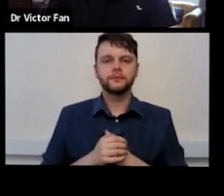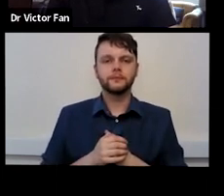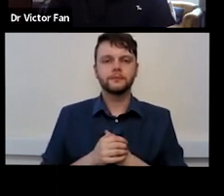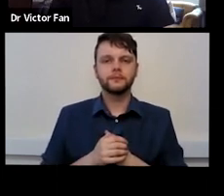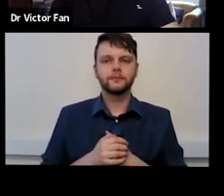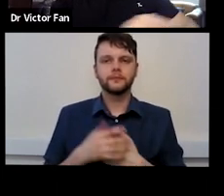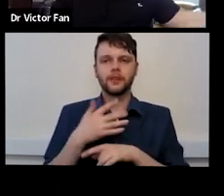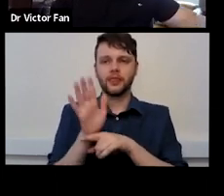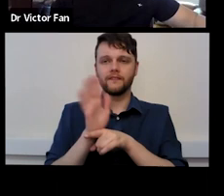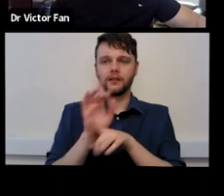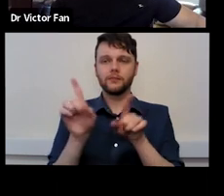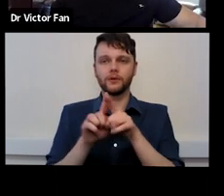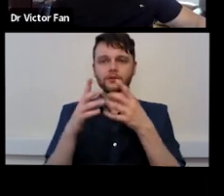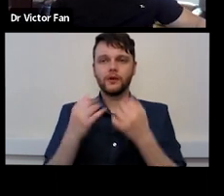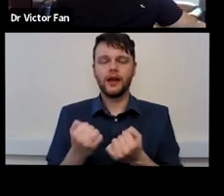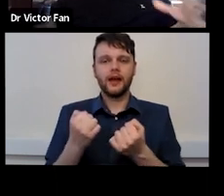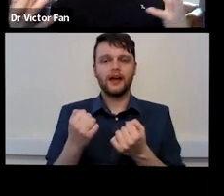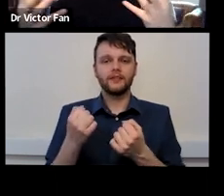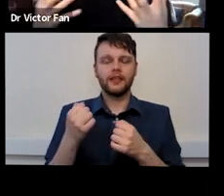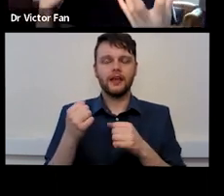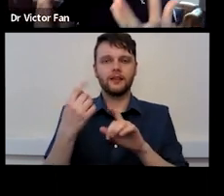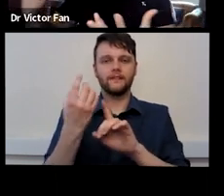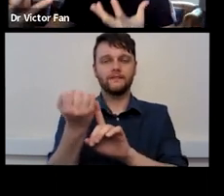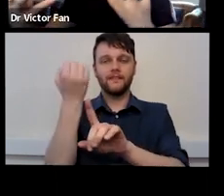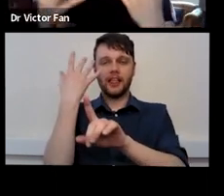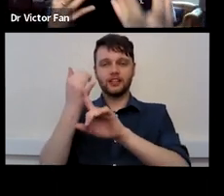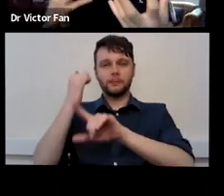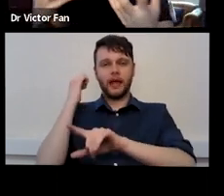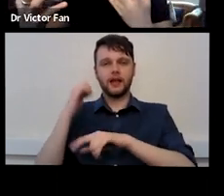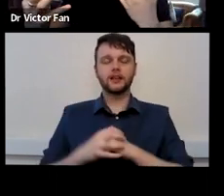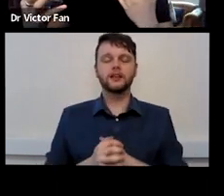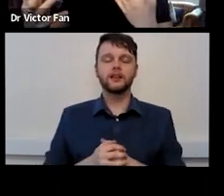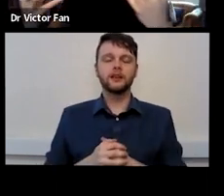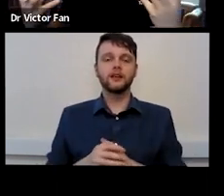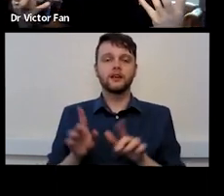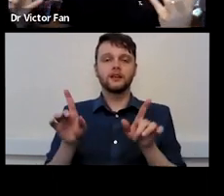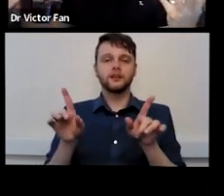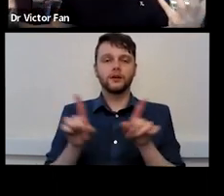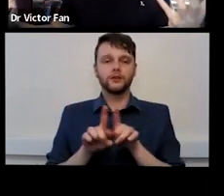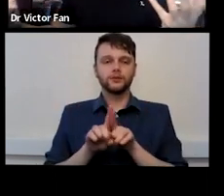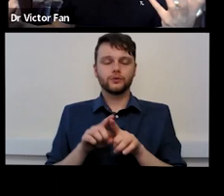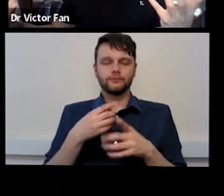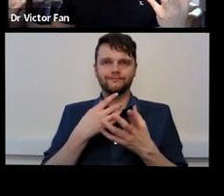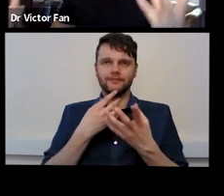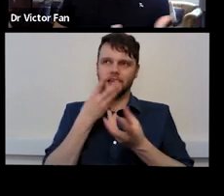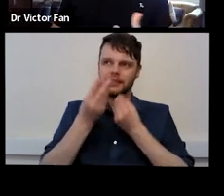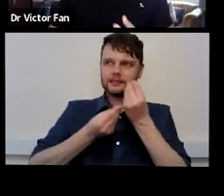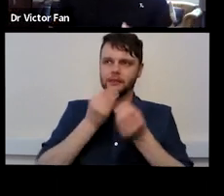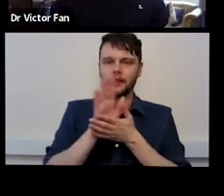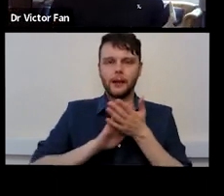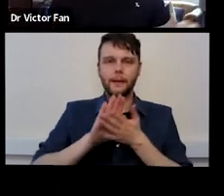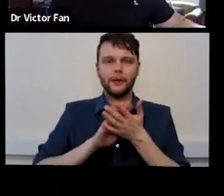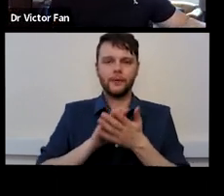film also uses flashback, not only as a way to tell us something about the